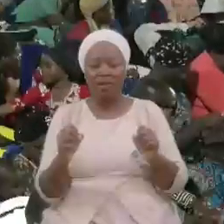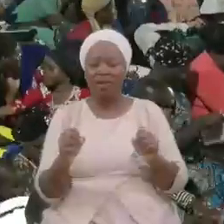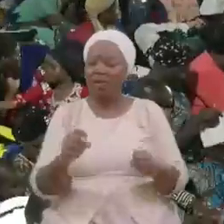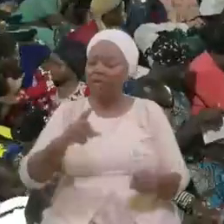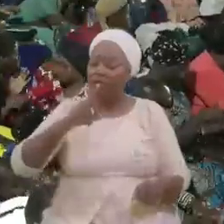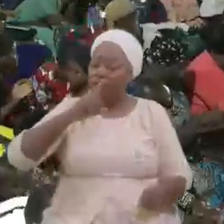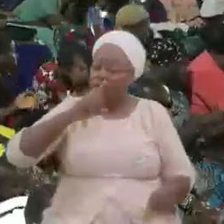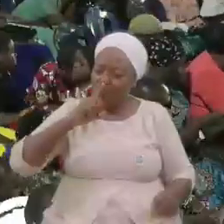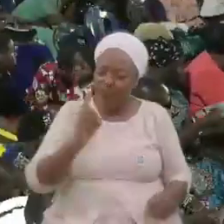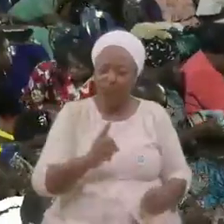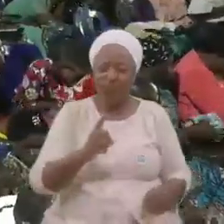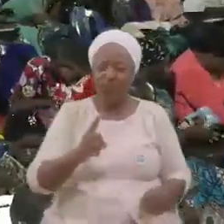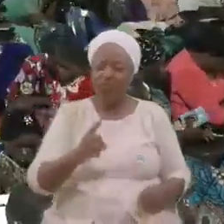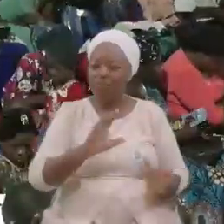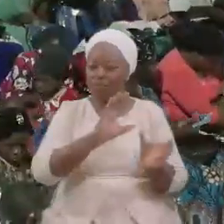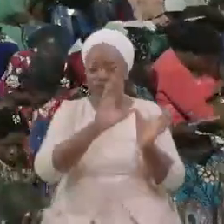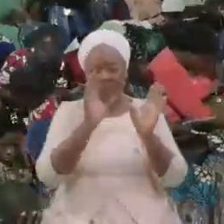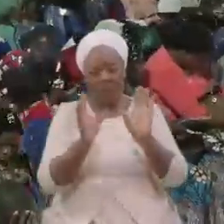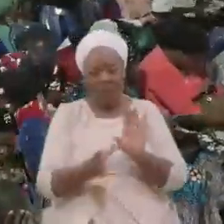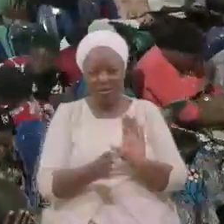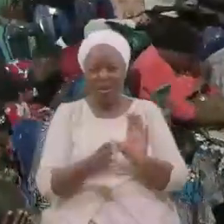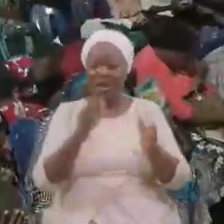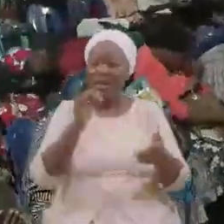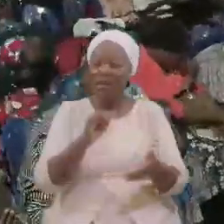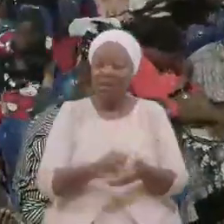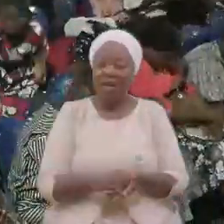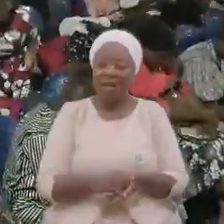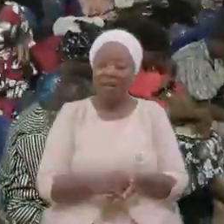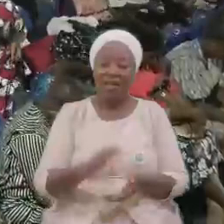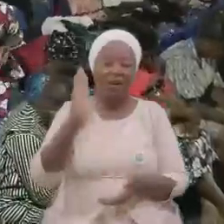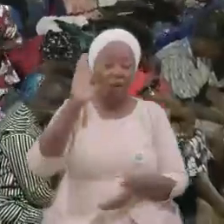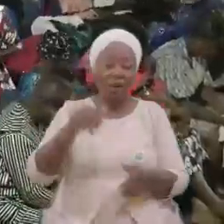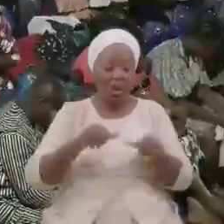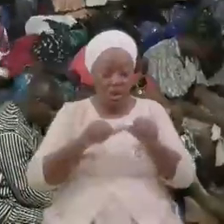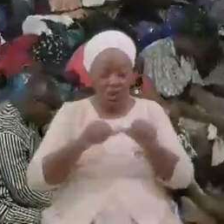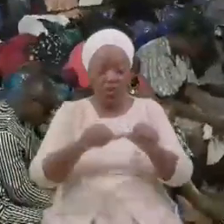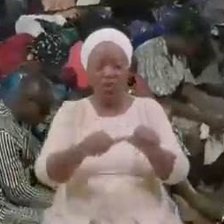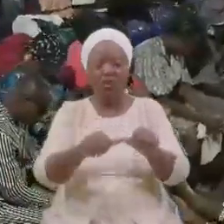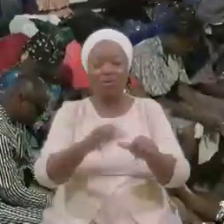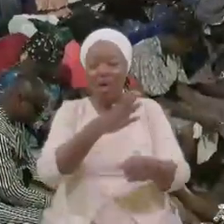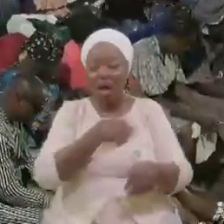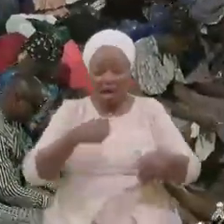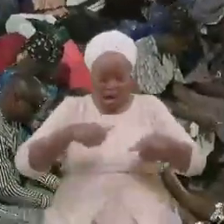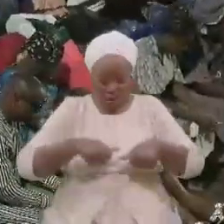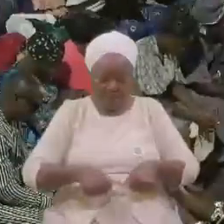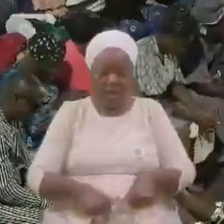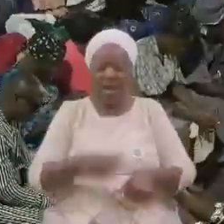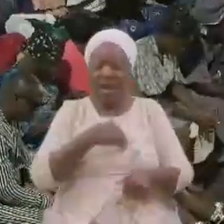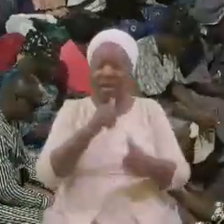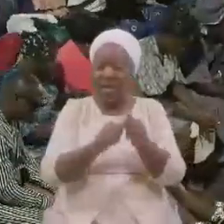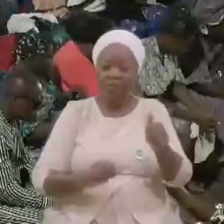Genuine salvation that will remain and abide, and everybody will